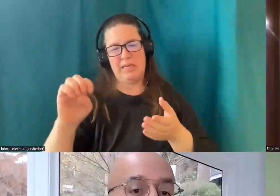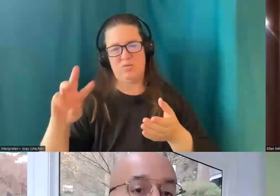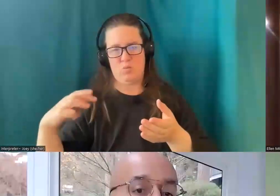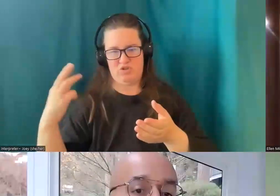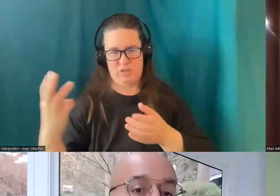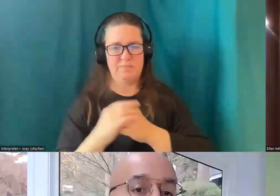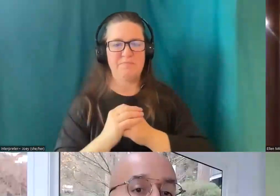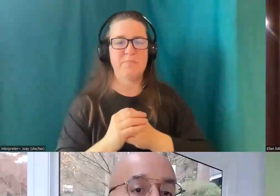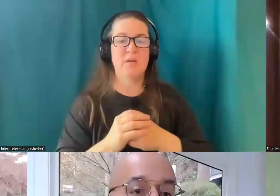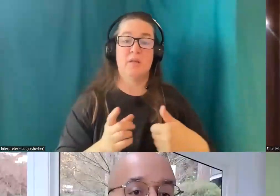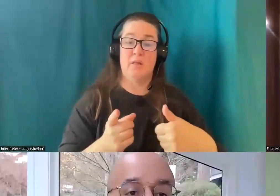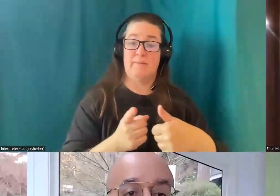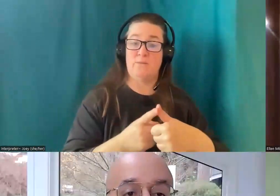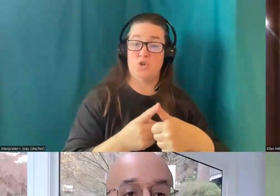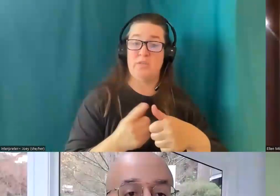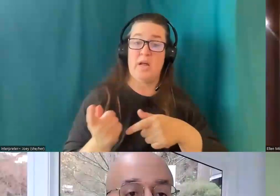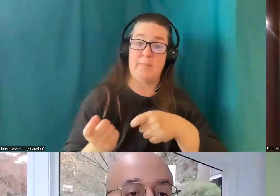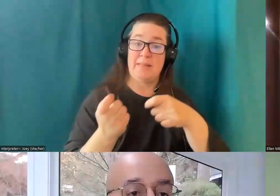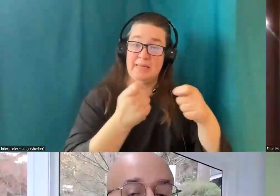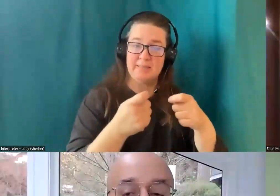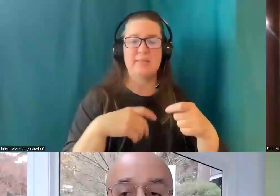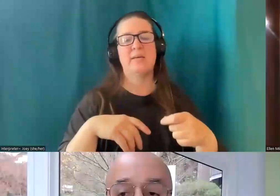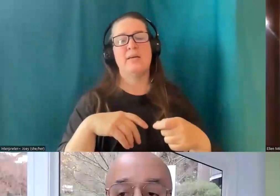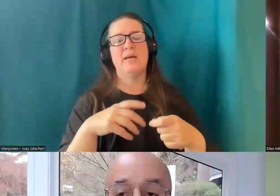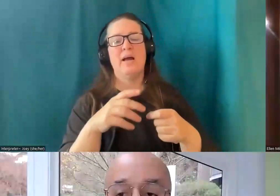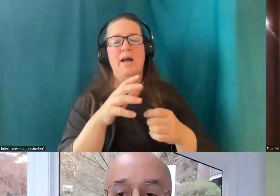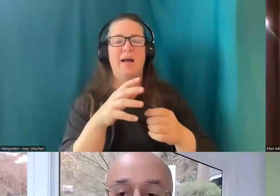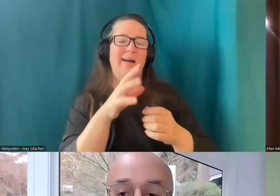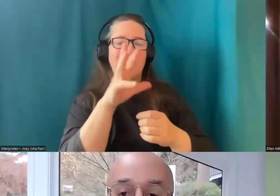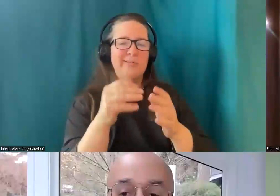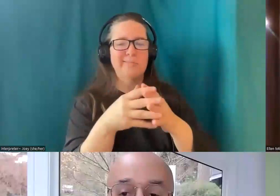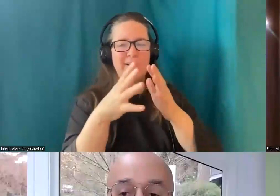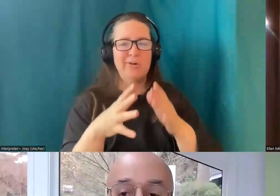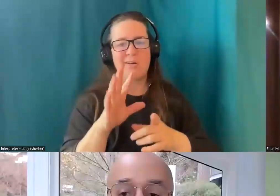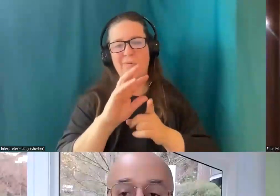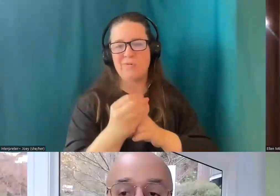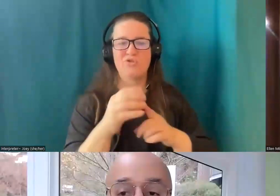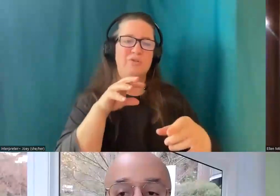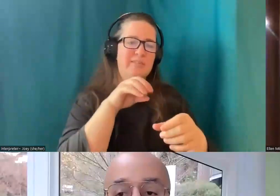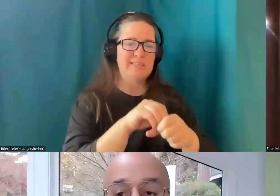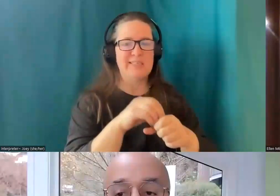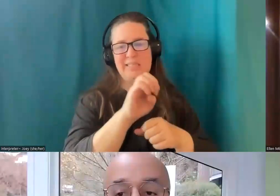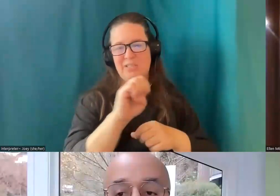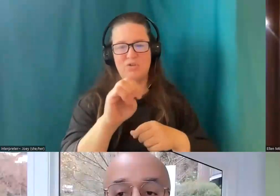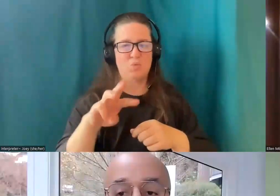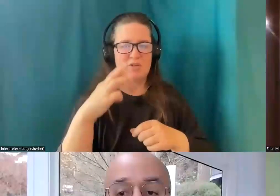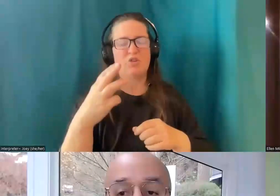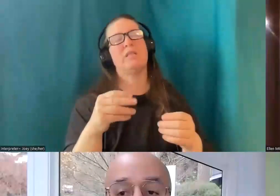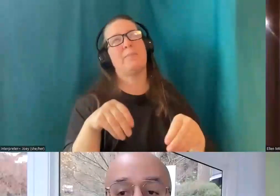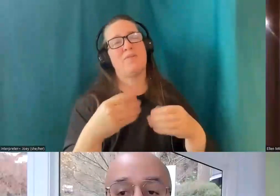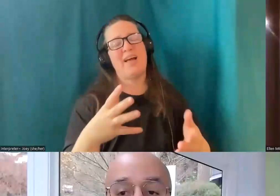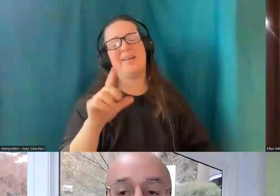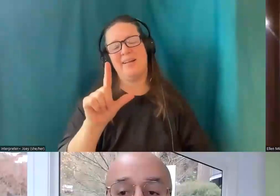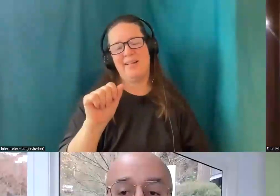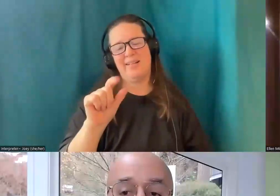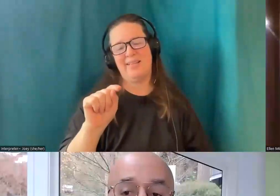this work is by providing workshops, seminars, and presentations in schools about Latinx identity and history. This is considered